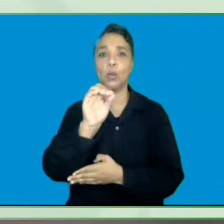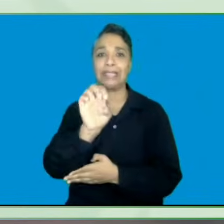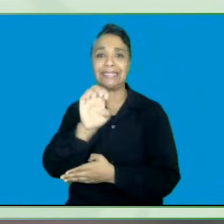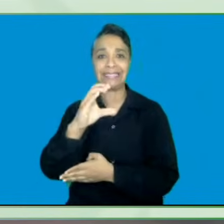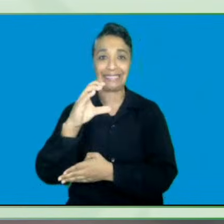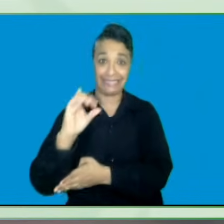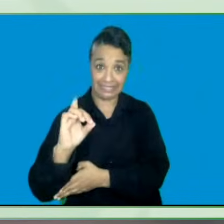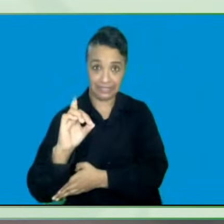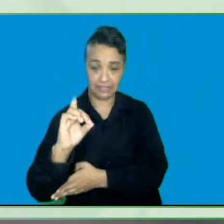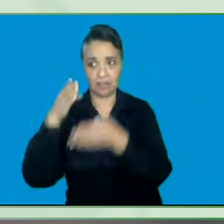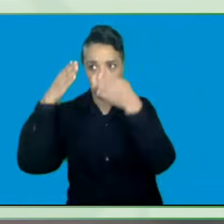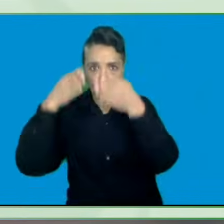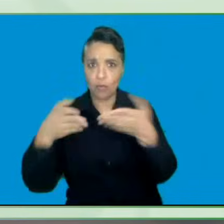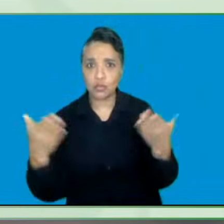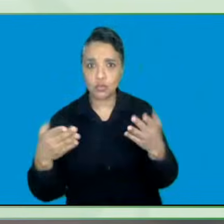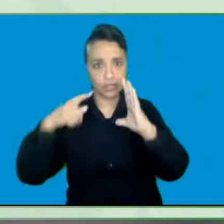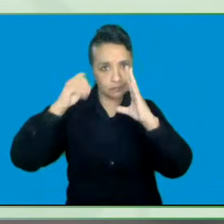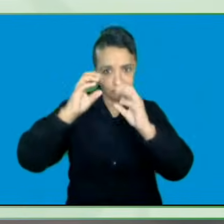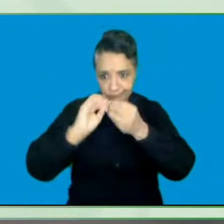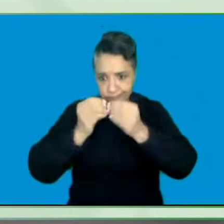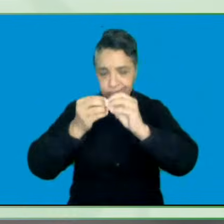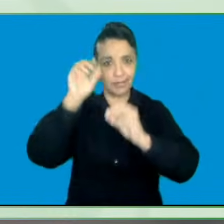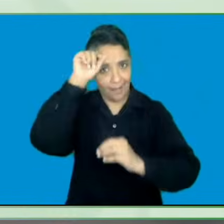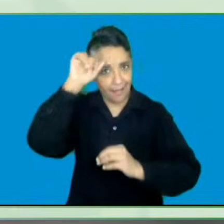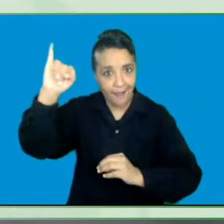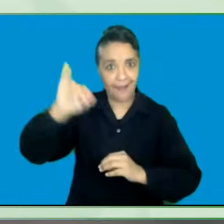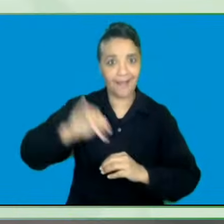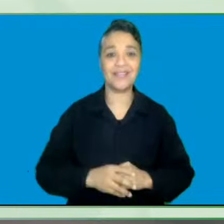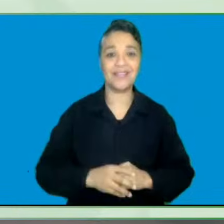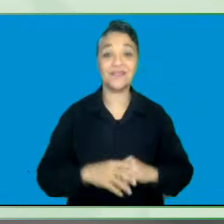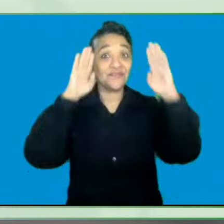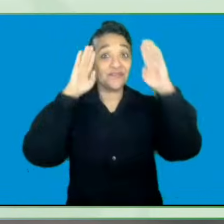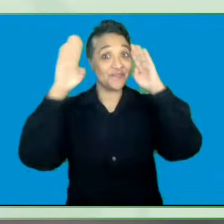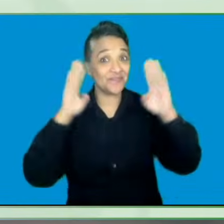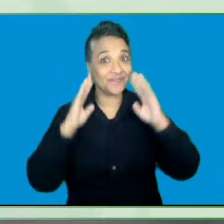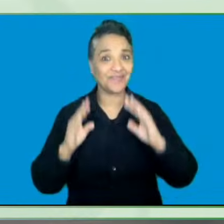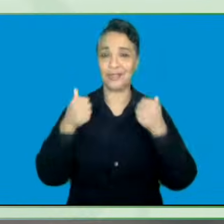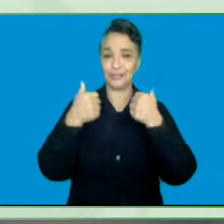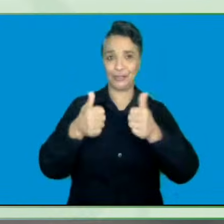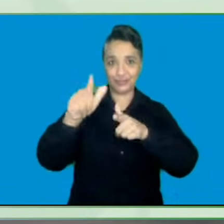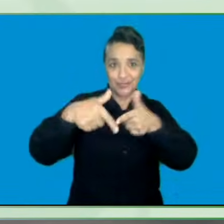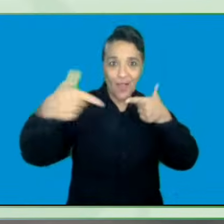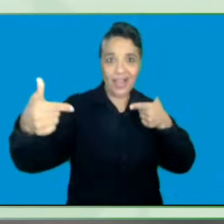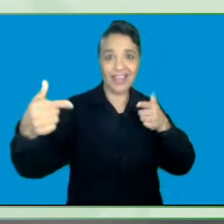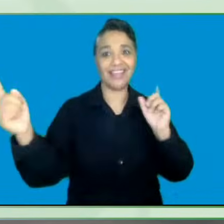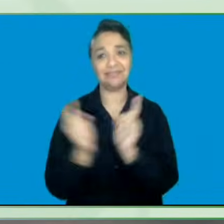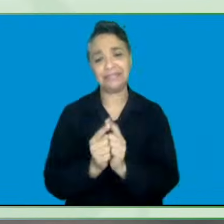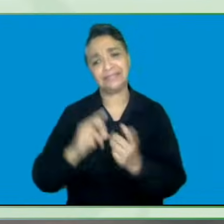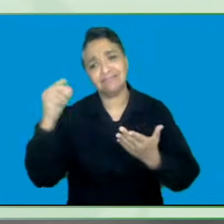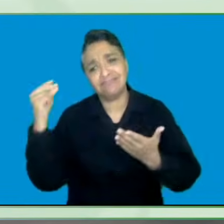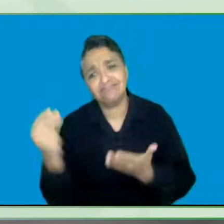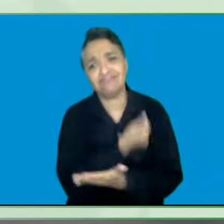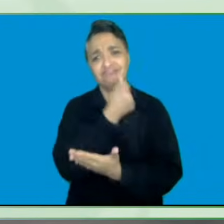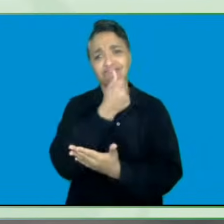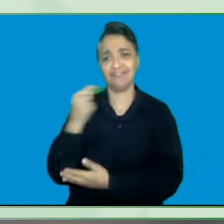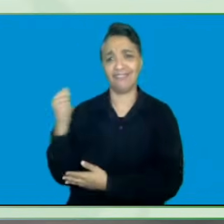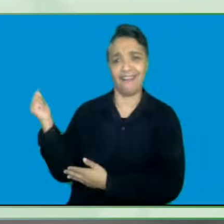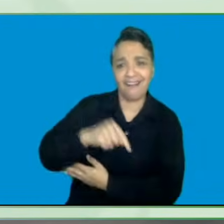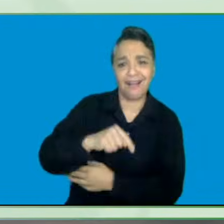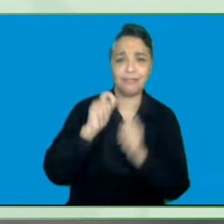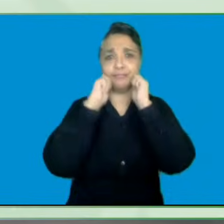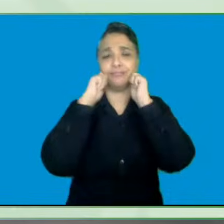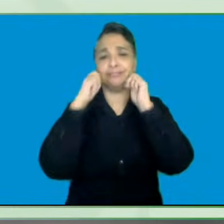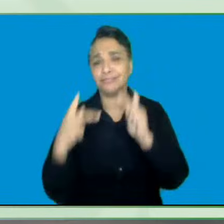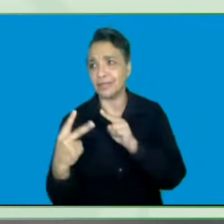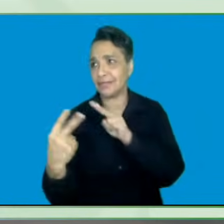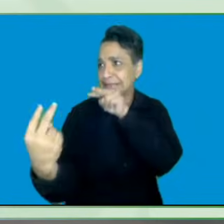on AI. Hello, Margarita. It's great to have you online. It's a pity that you couldn't join us here because we have